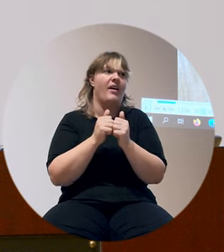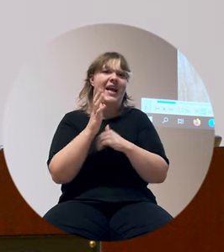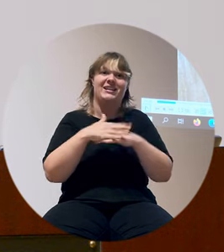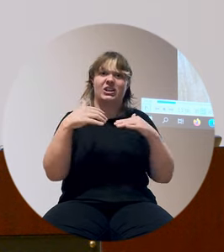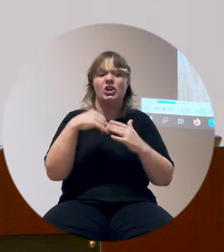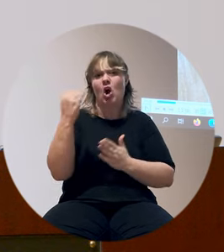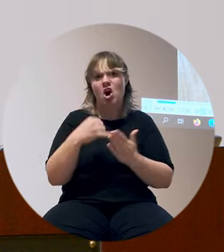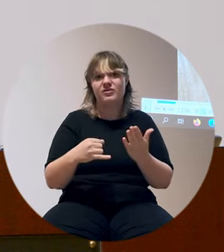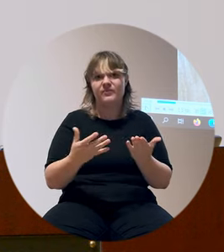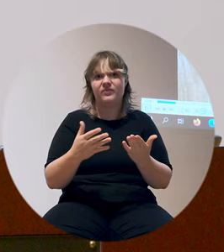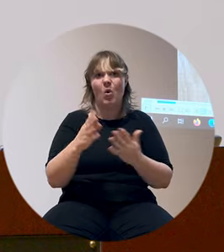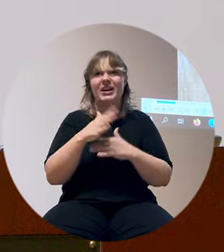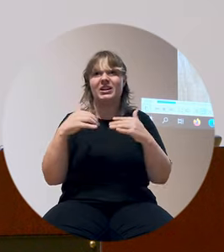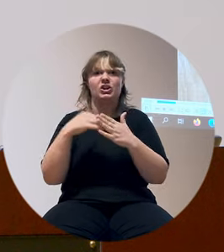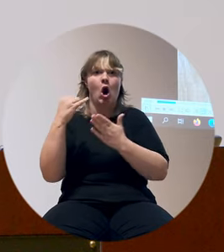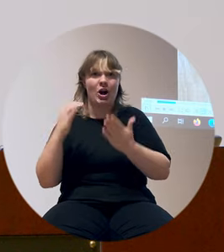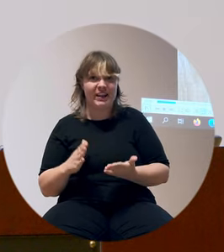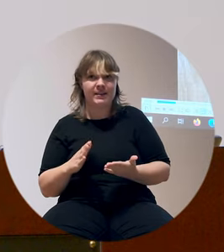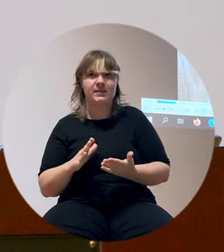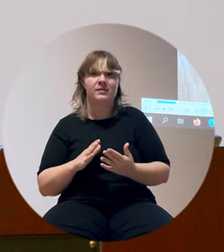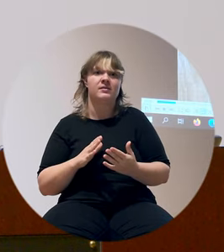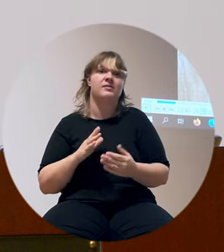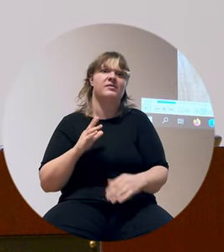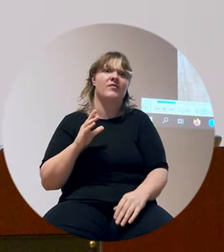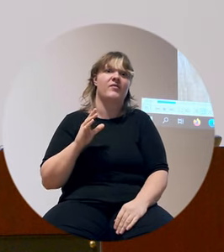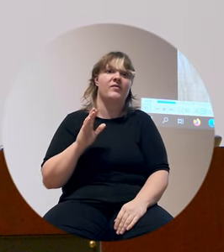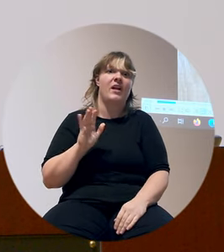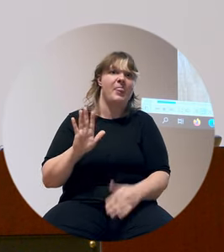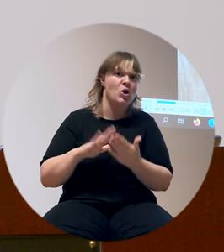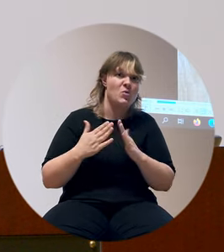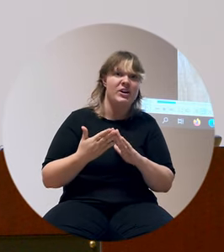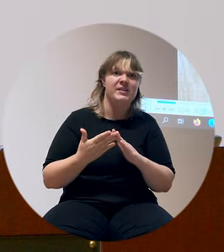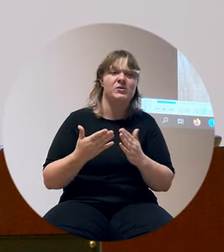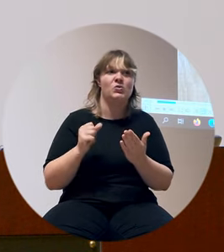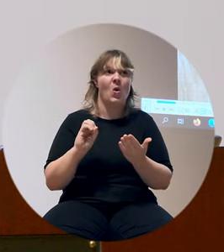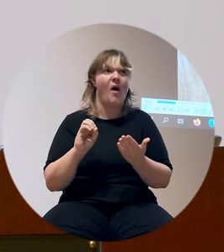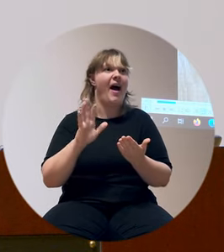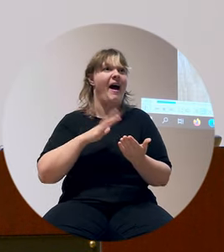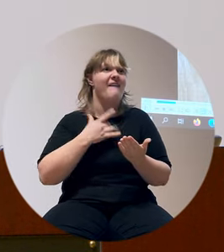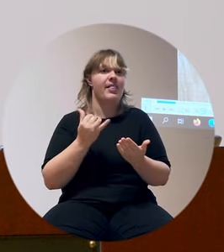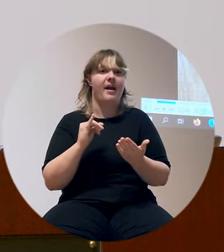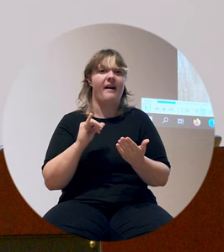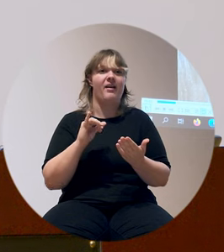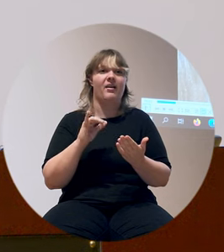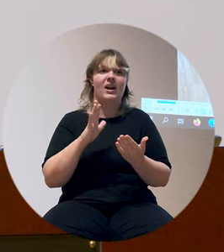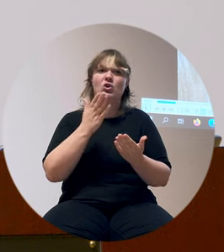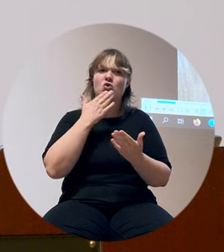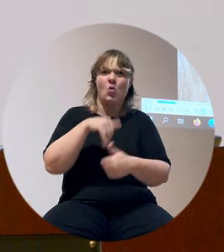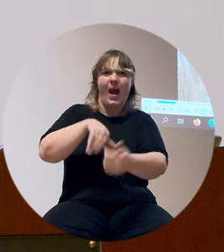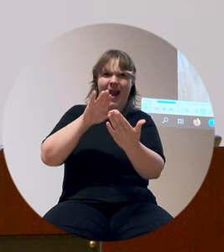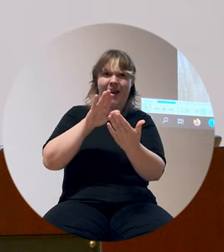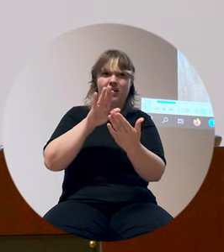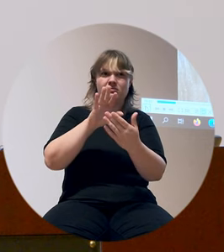indigenous art or indigenous artists in their or their communities. So I feel like it could be a vessel or